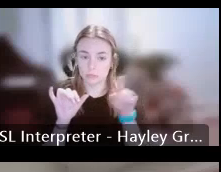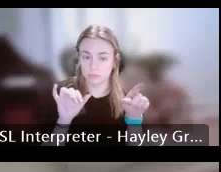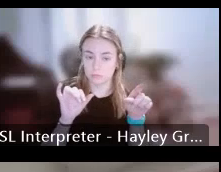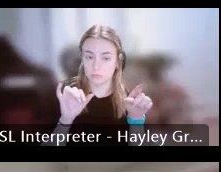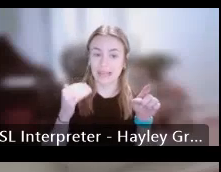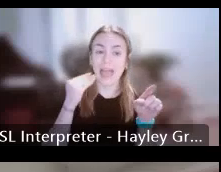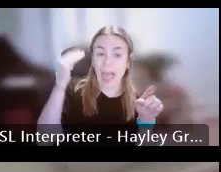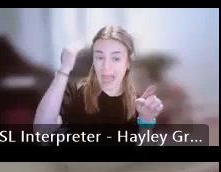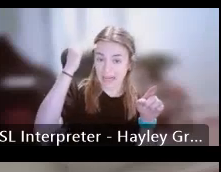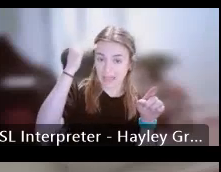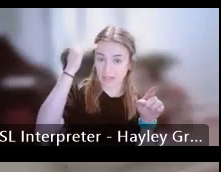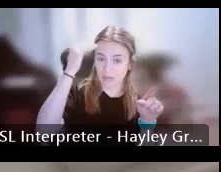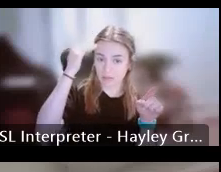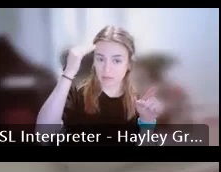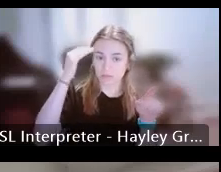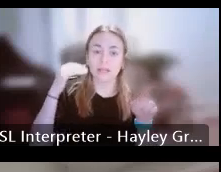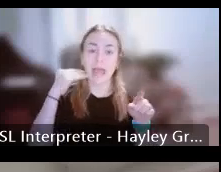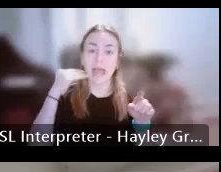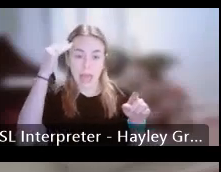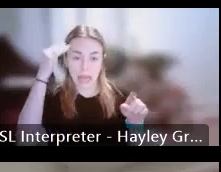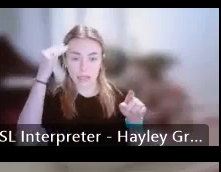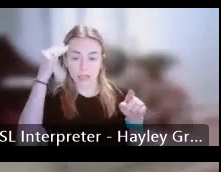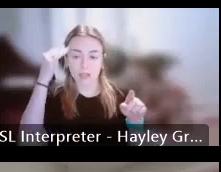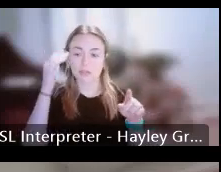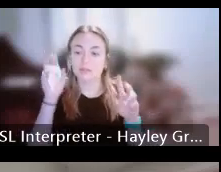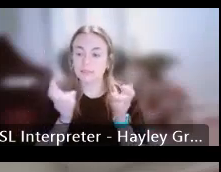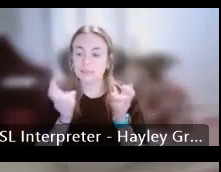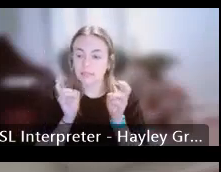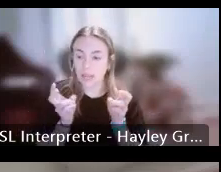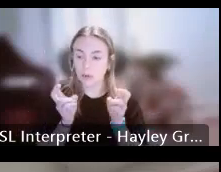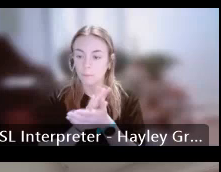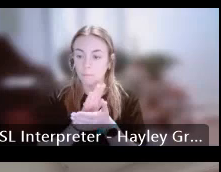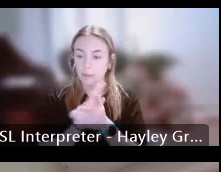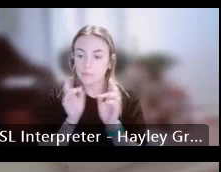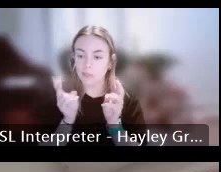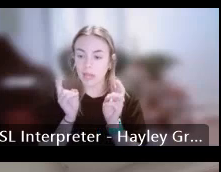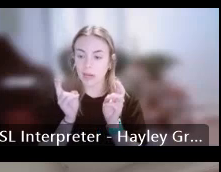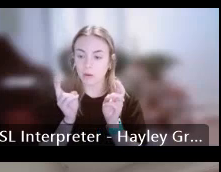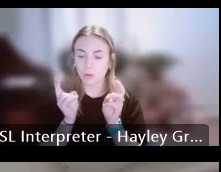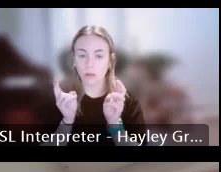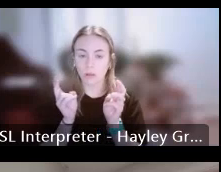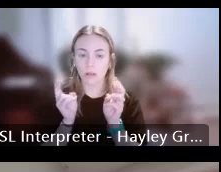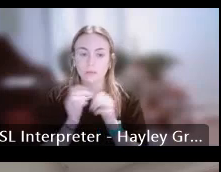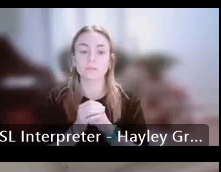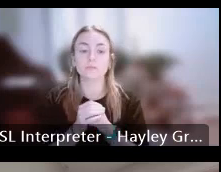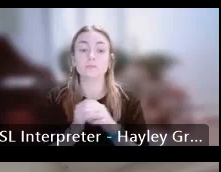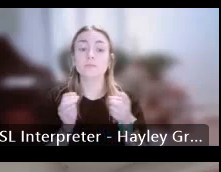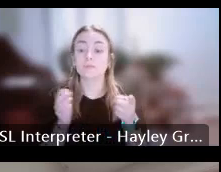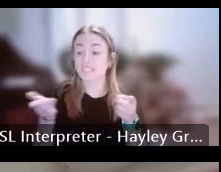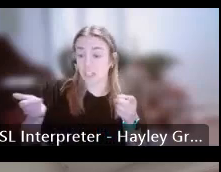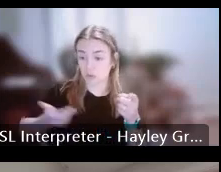your heading. This is your heading. You must have a title. And then introduction goes right